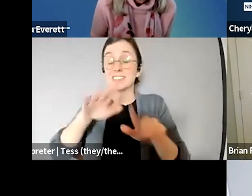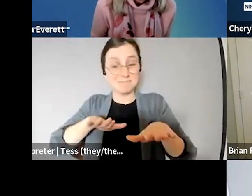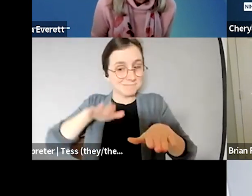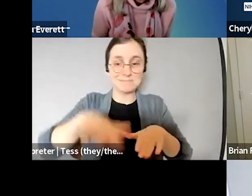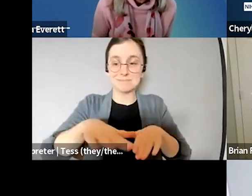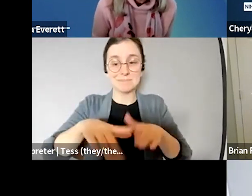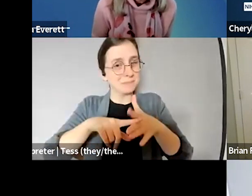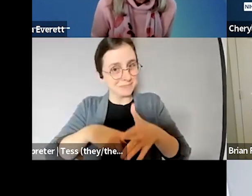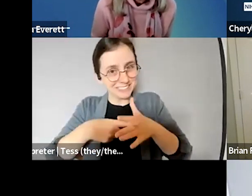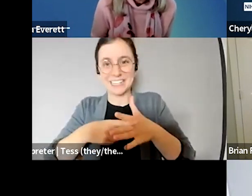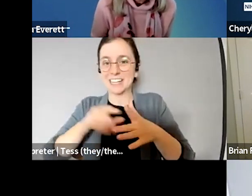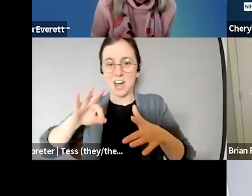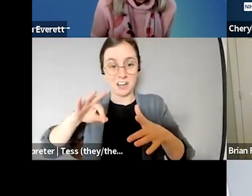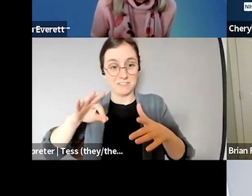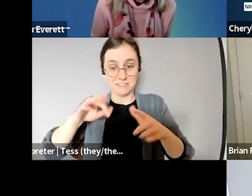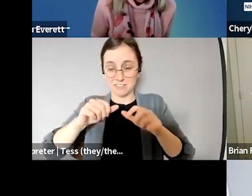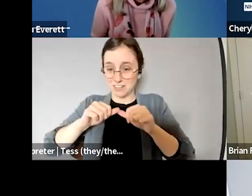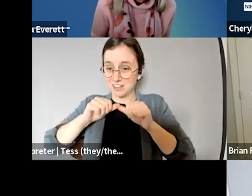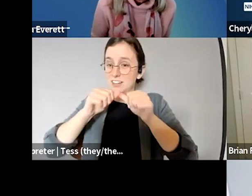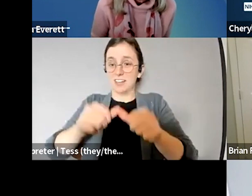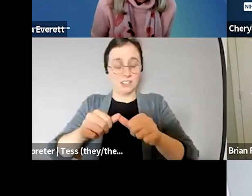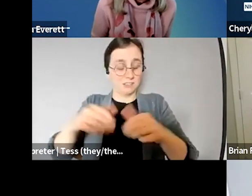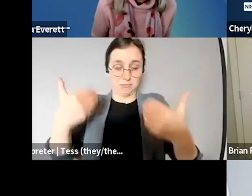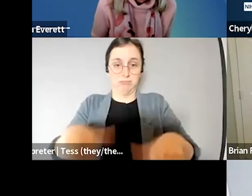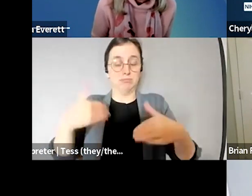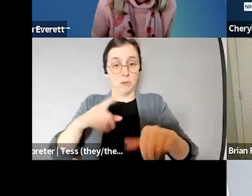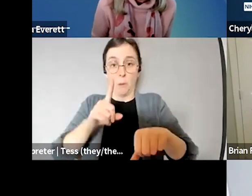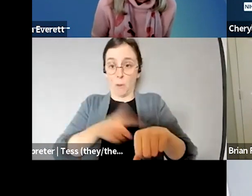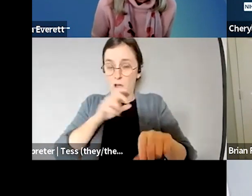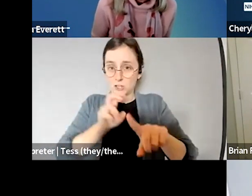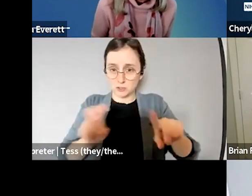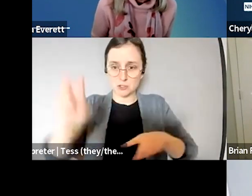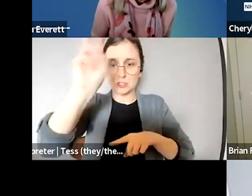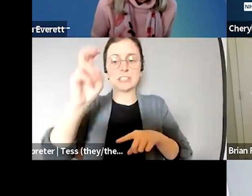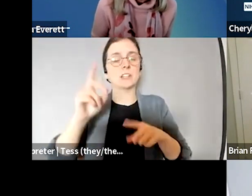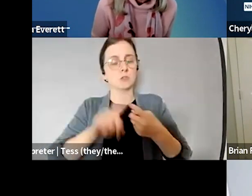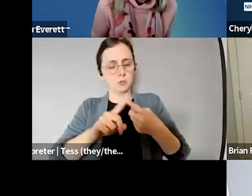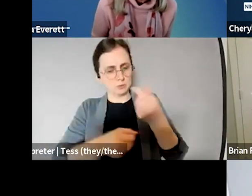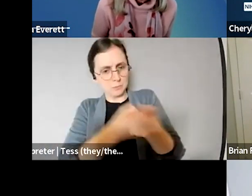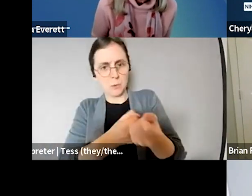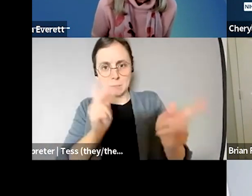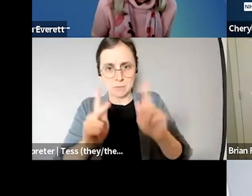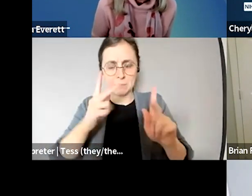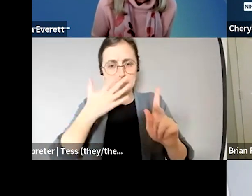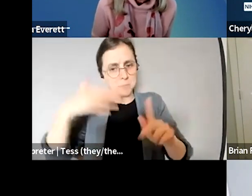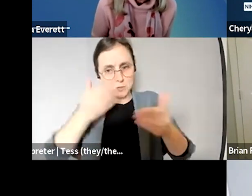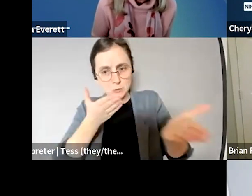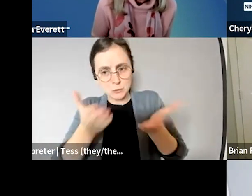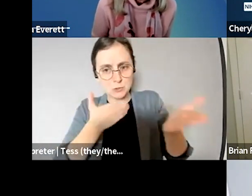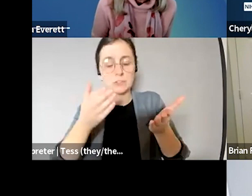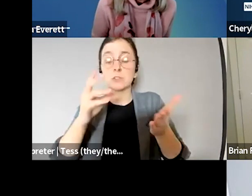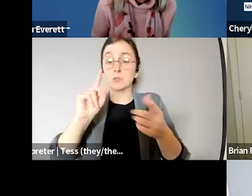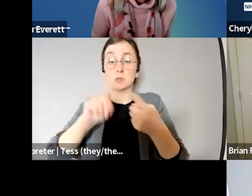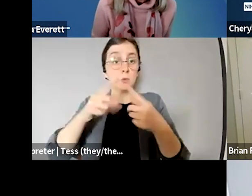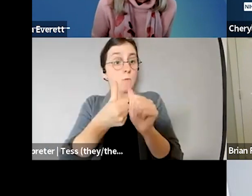the marathon that we have towards that vision that we share for better serving people and diverting from crisis to begin with. But